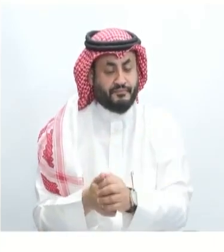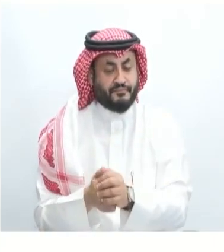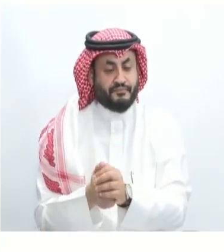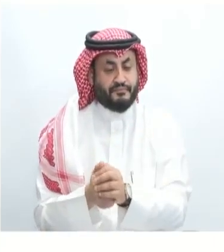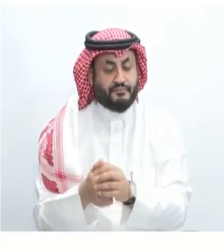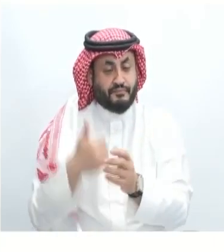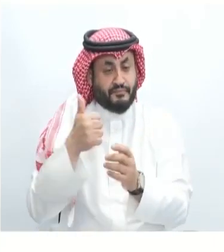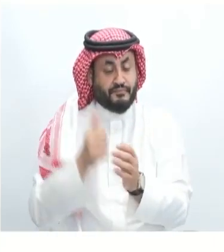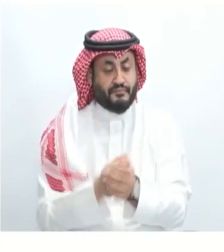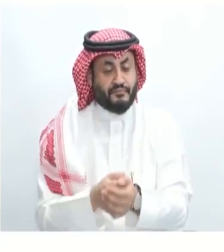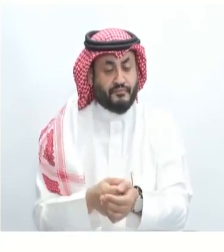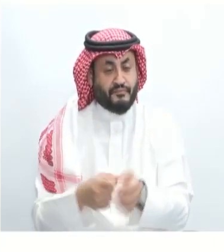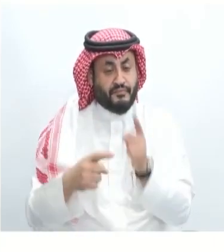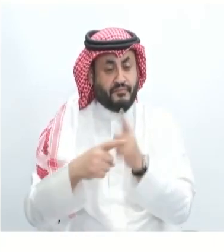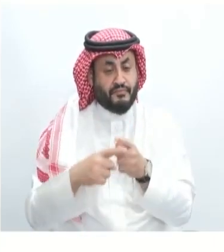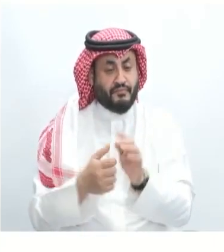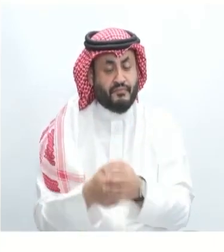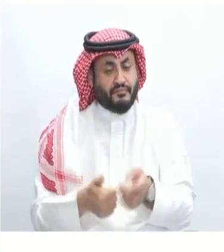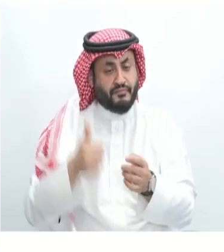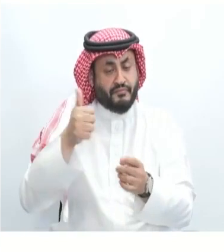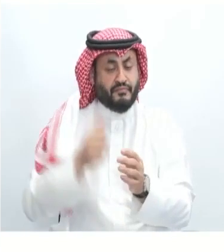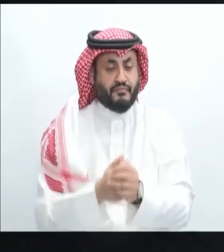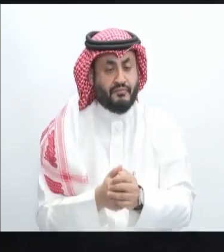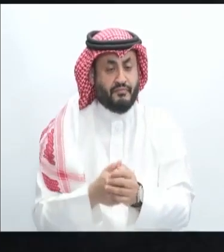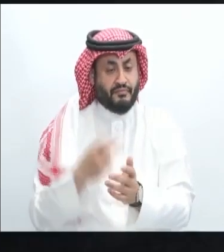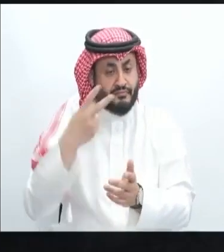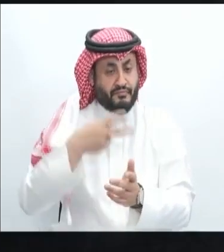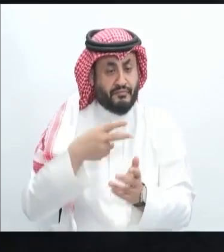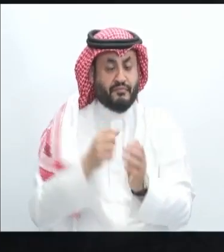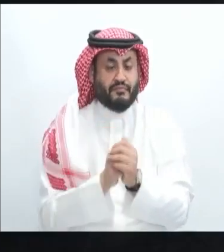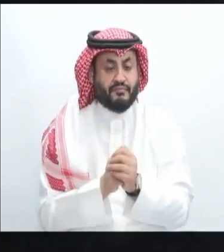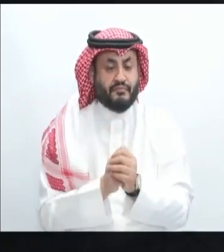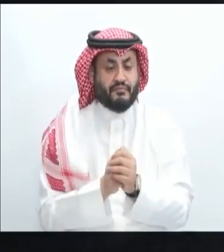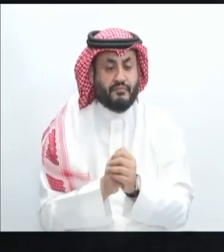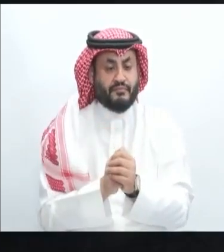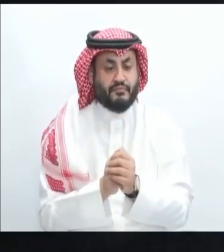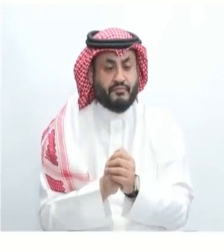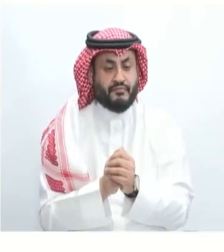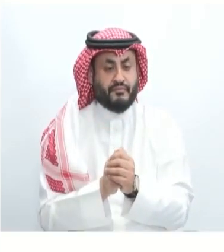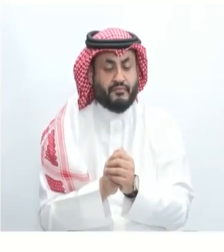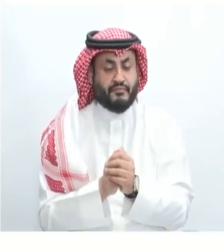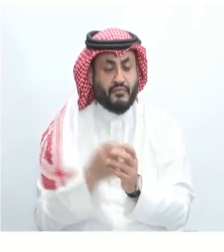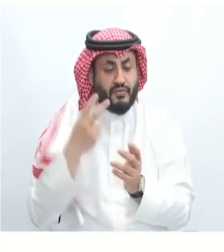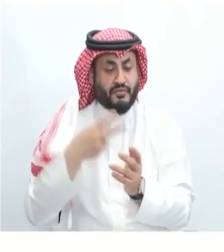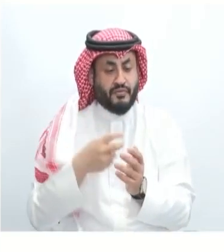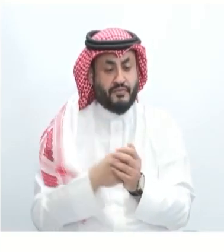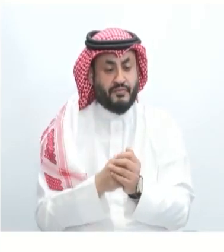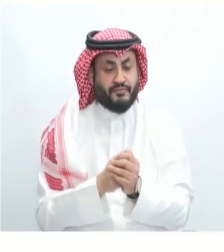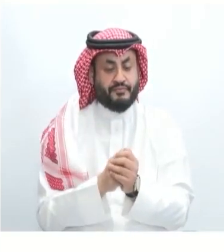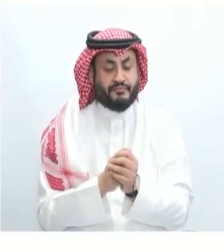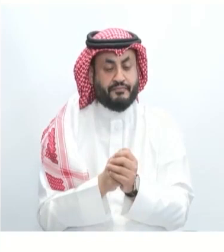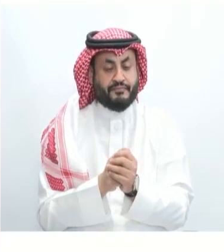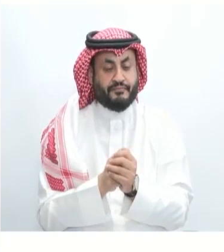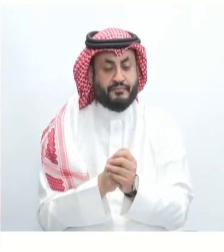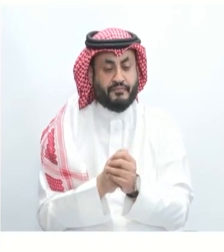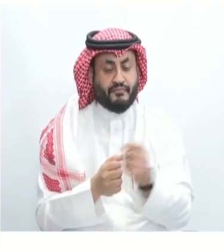here you have 10 points and other 10 points, then this is what will makes it 20 points.